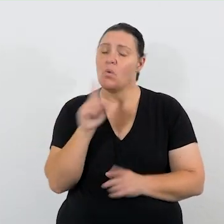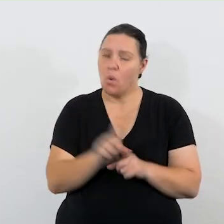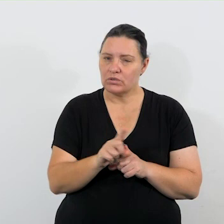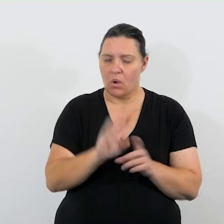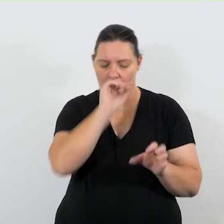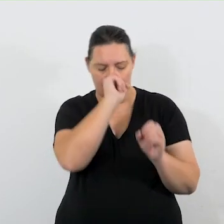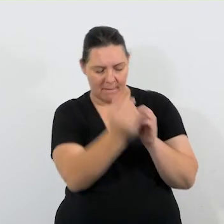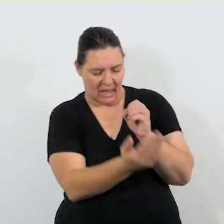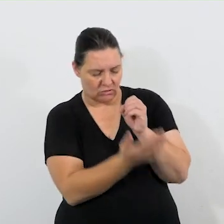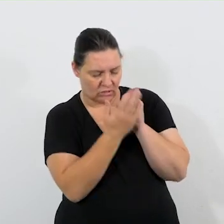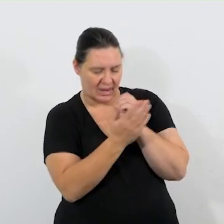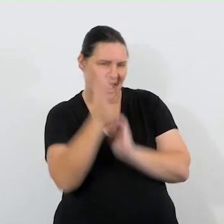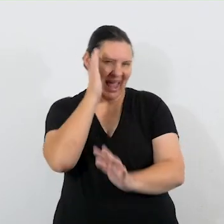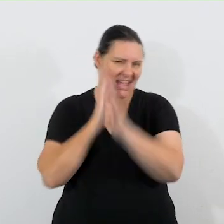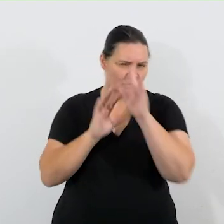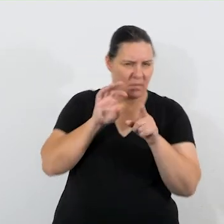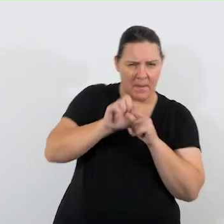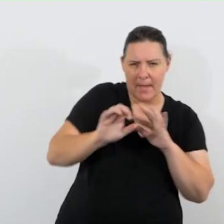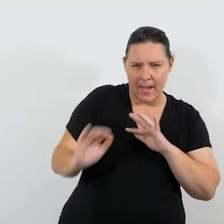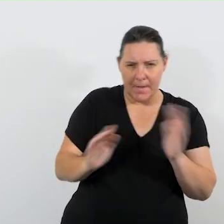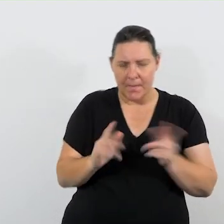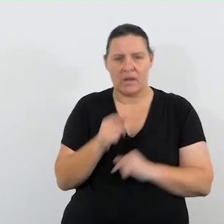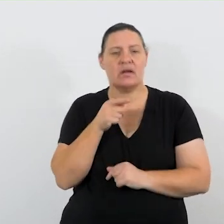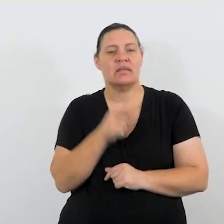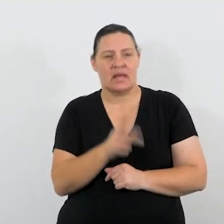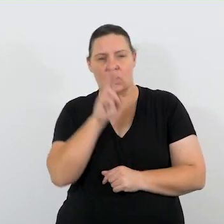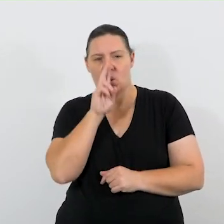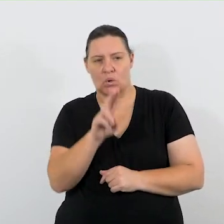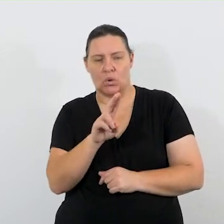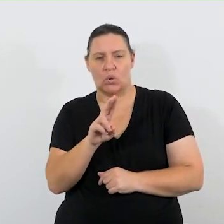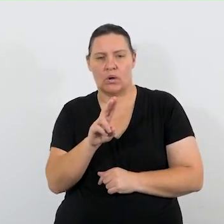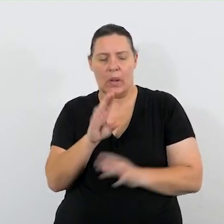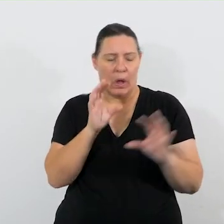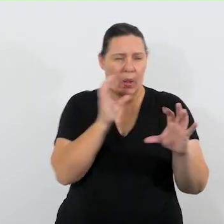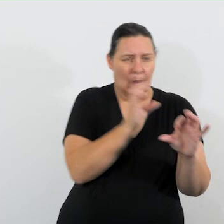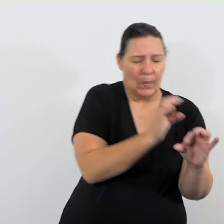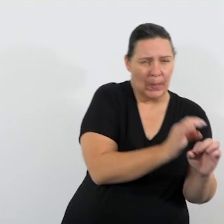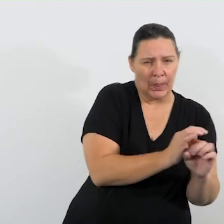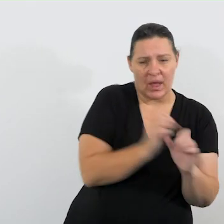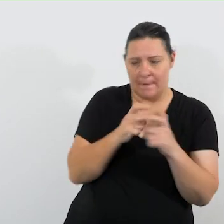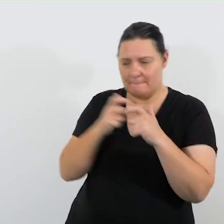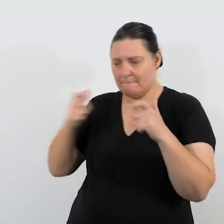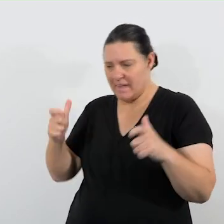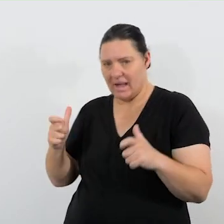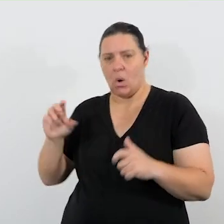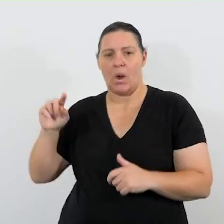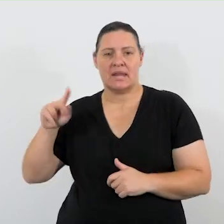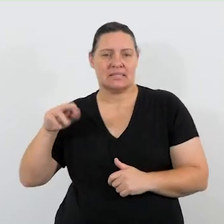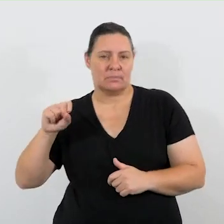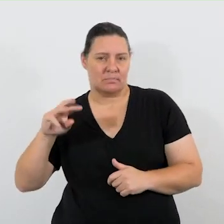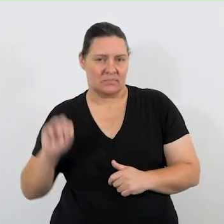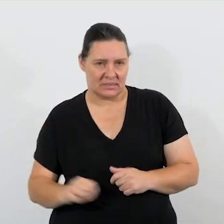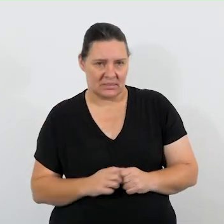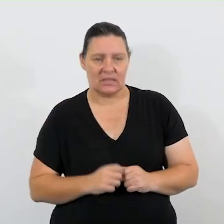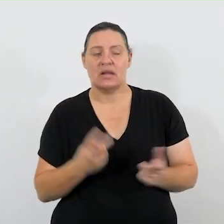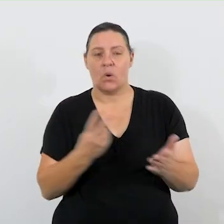microscope and the history and discovery of it. We then looked at microscopic and macroscopic organisms, and